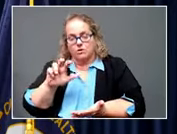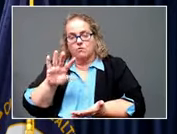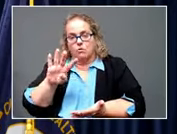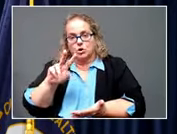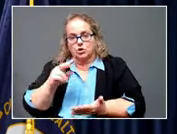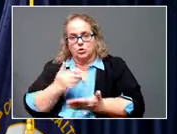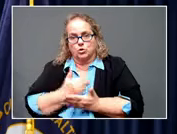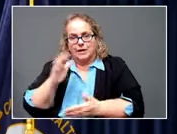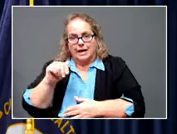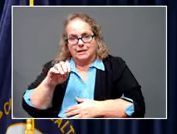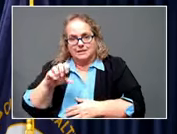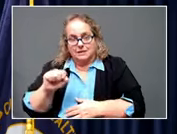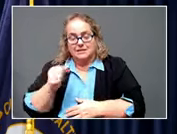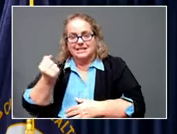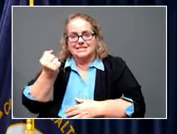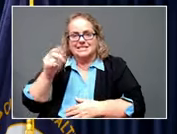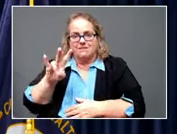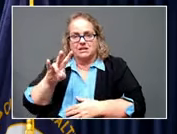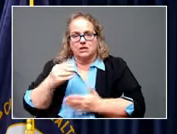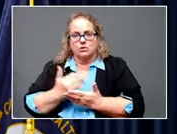17 new deaths.